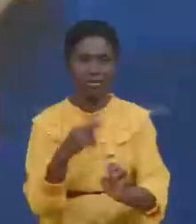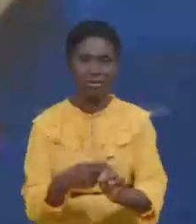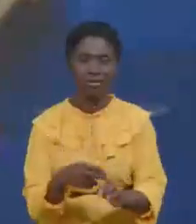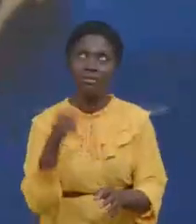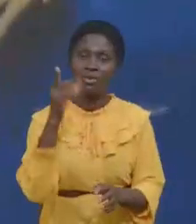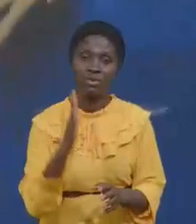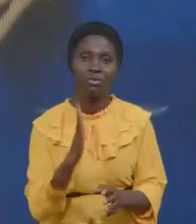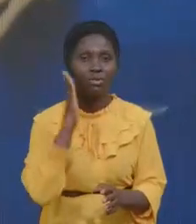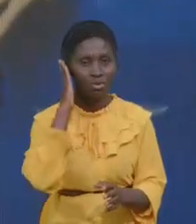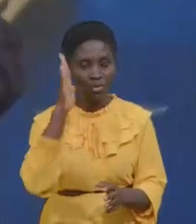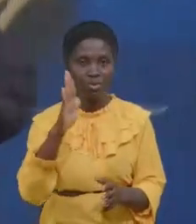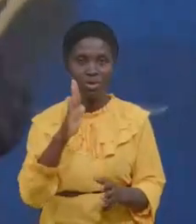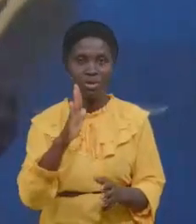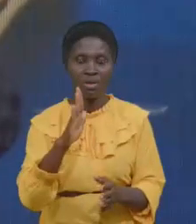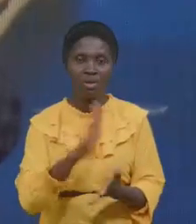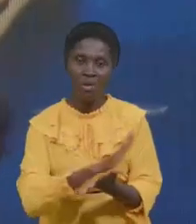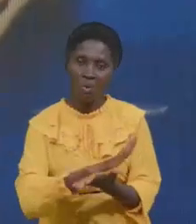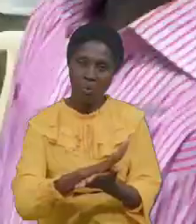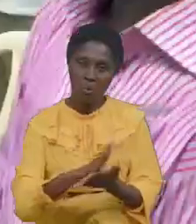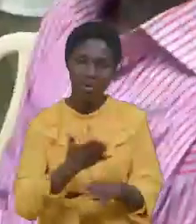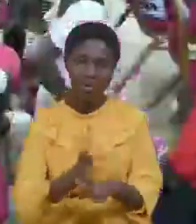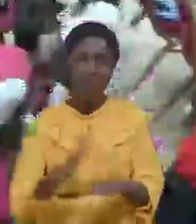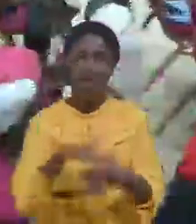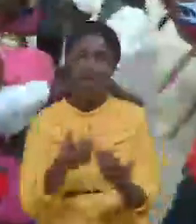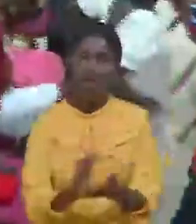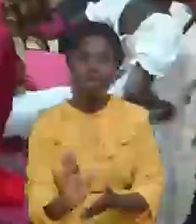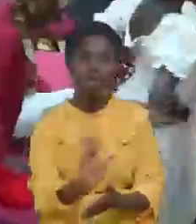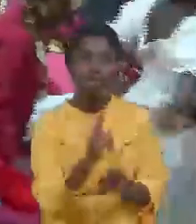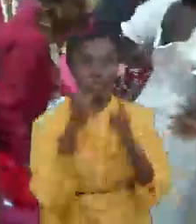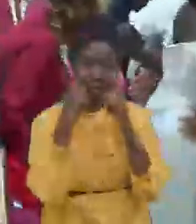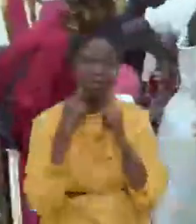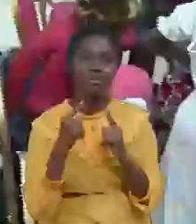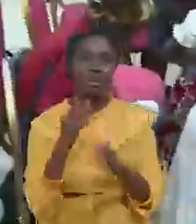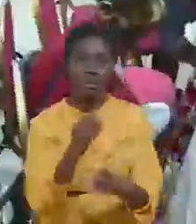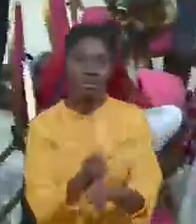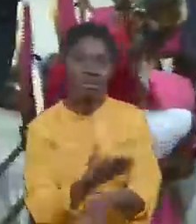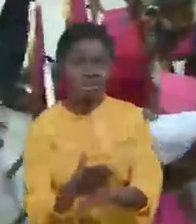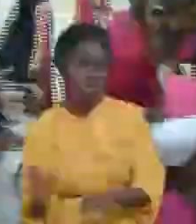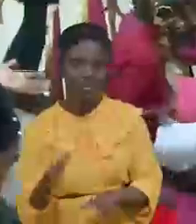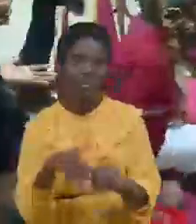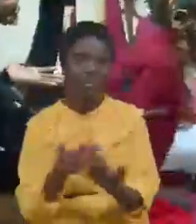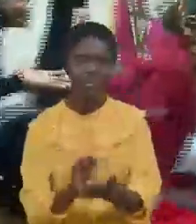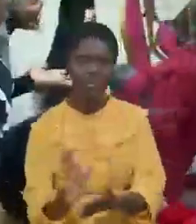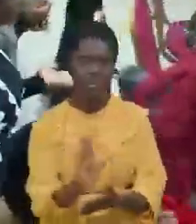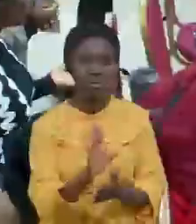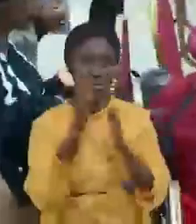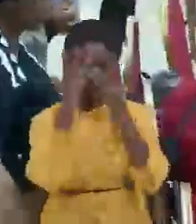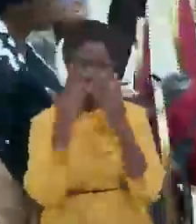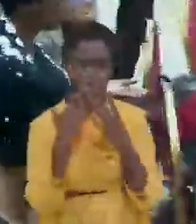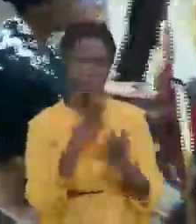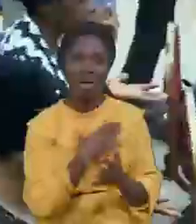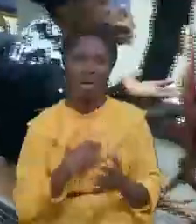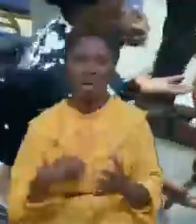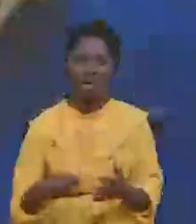God will wipe away all your tears, take away all your sorrow, and